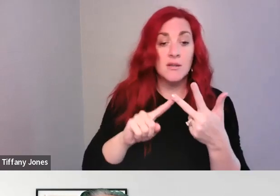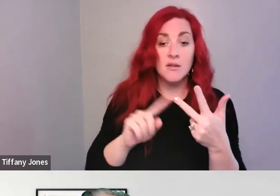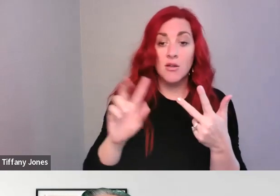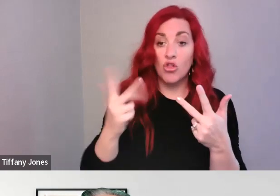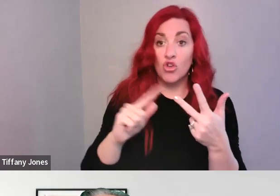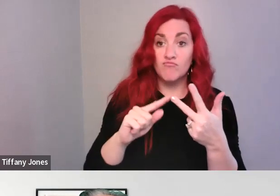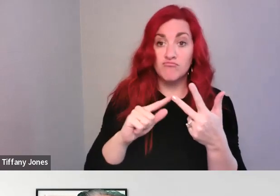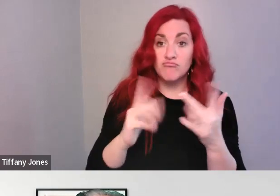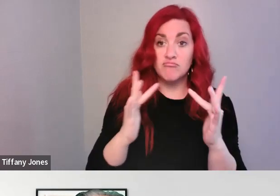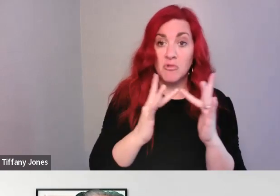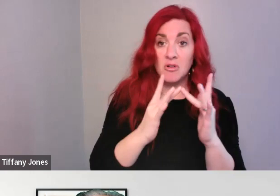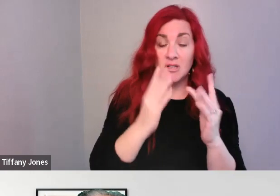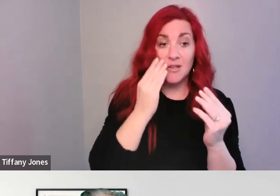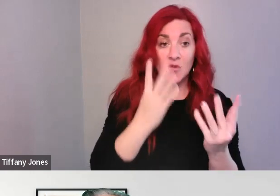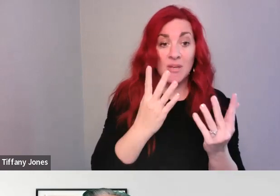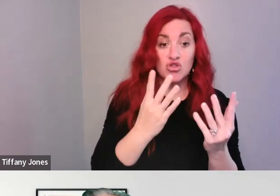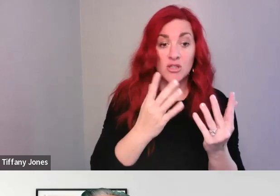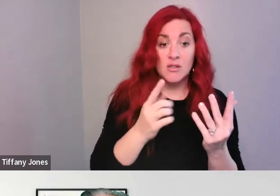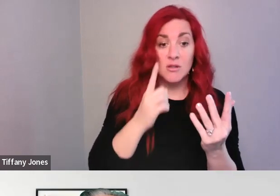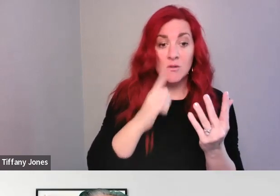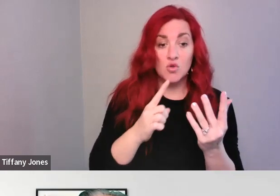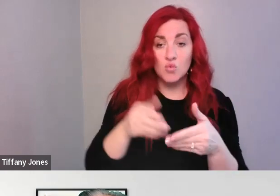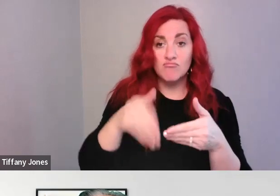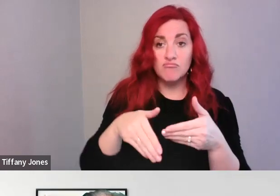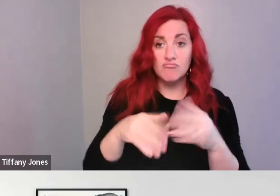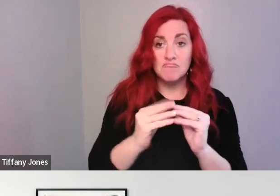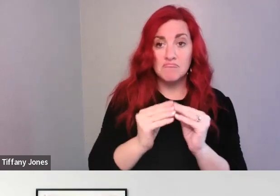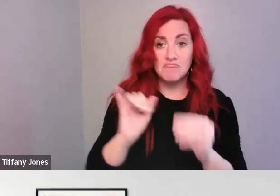has the contact information to complete an intake with our office.